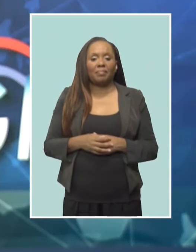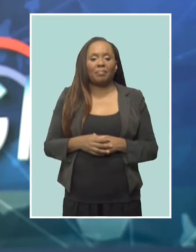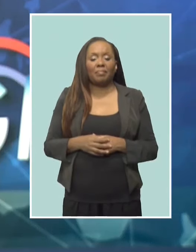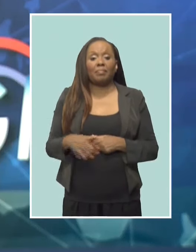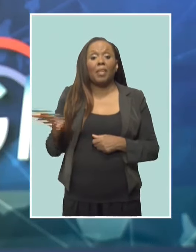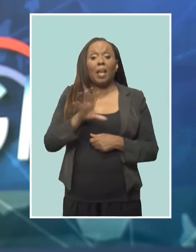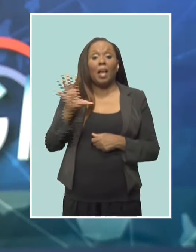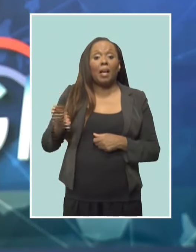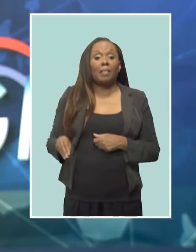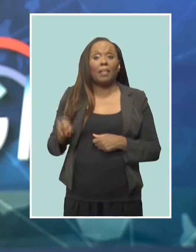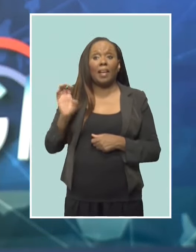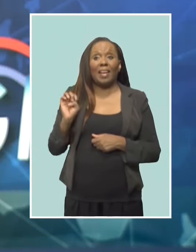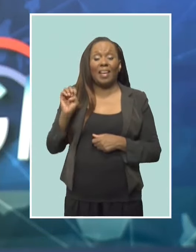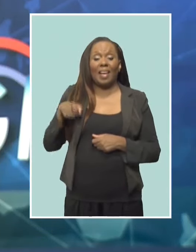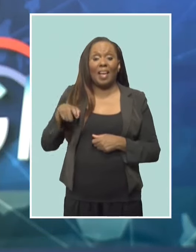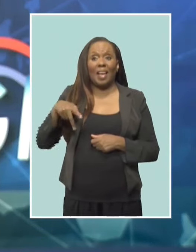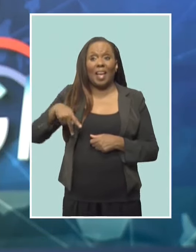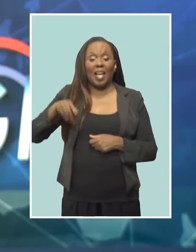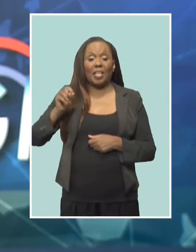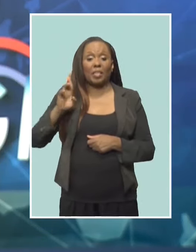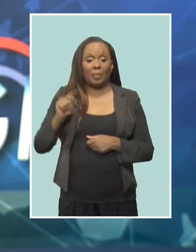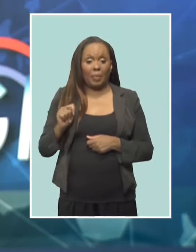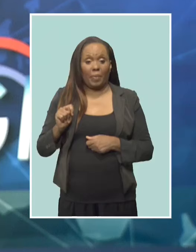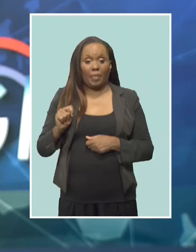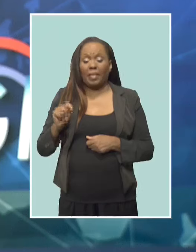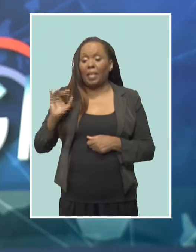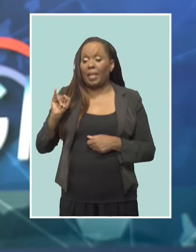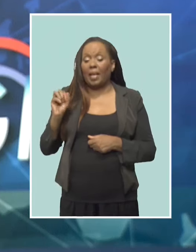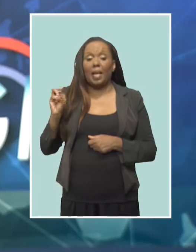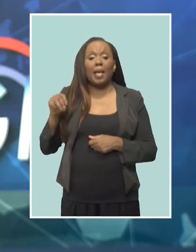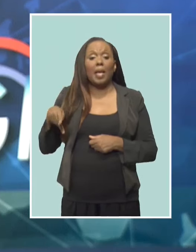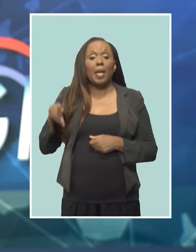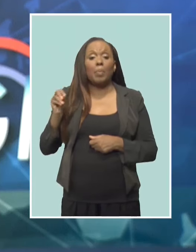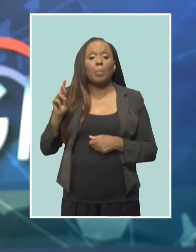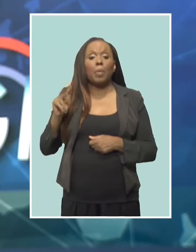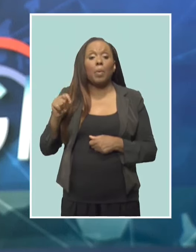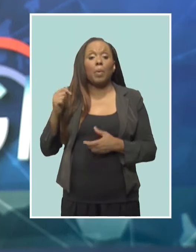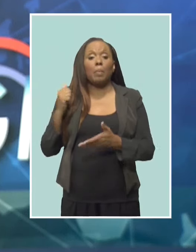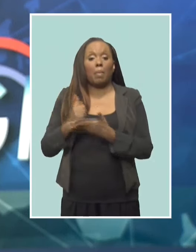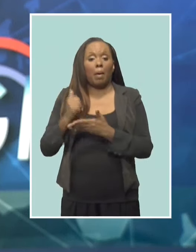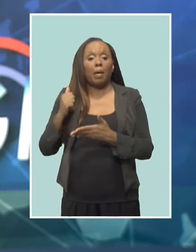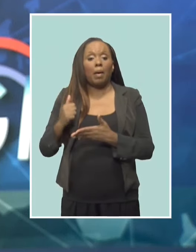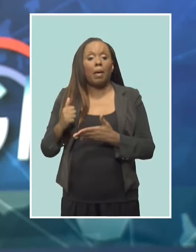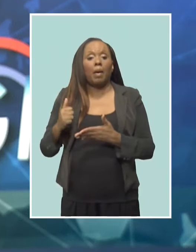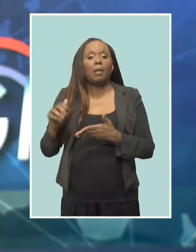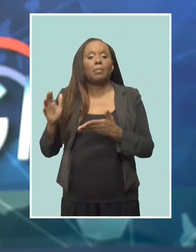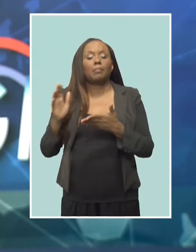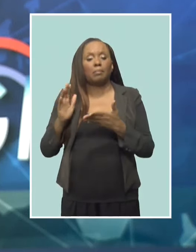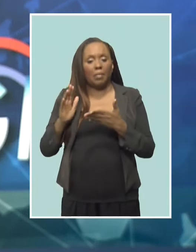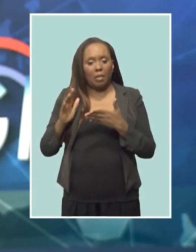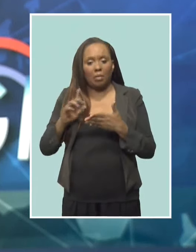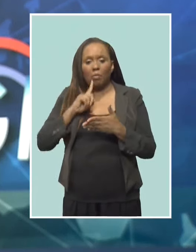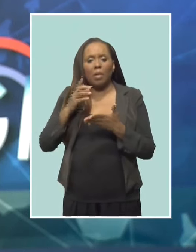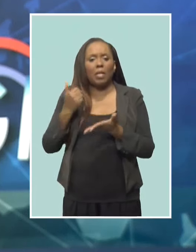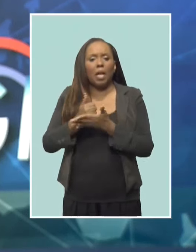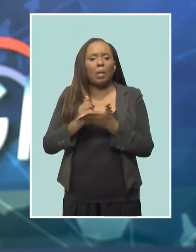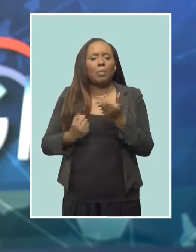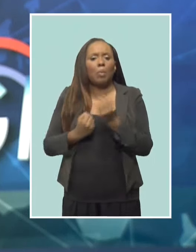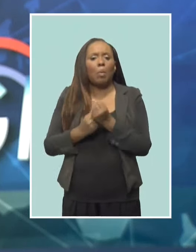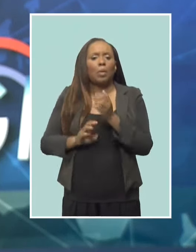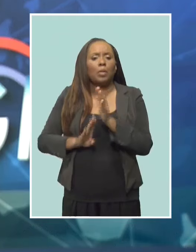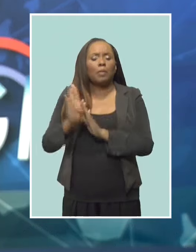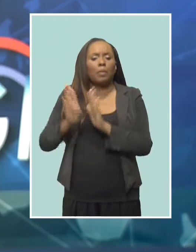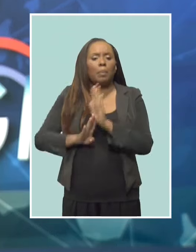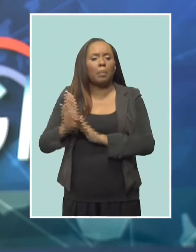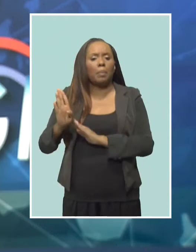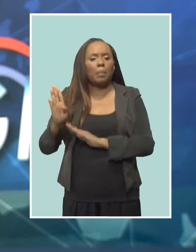The African Export-Import Bank, or Afrexim Bank, has been lauded for its contribution to the development of Barbados and the region. This